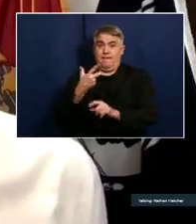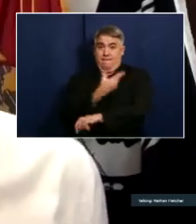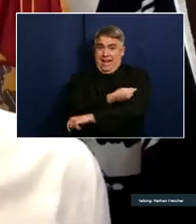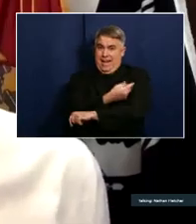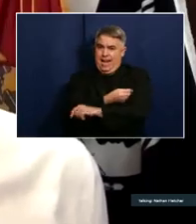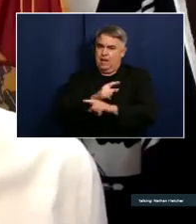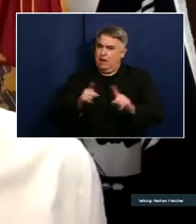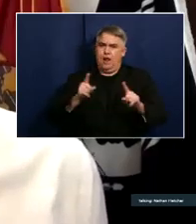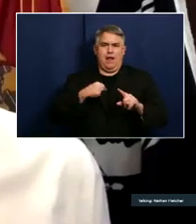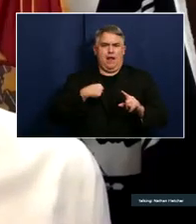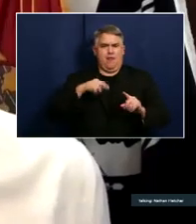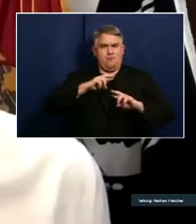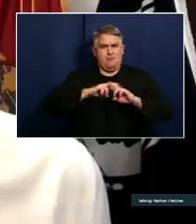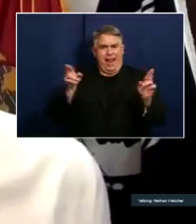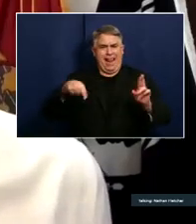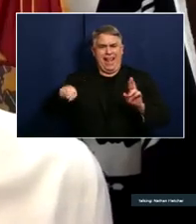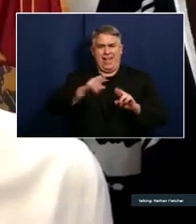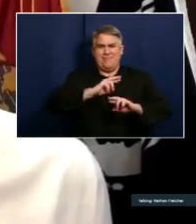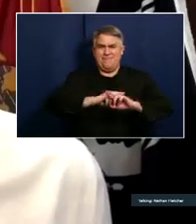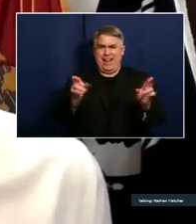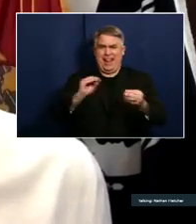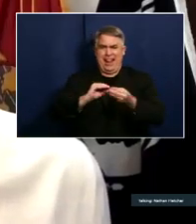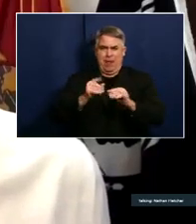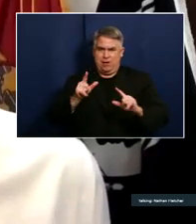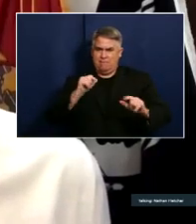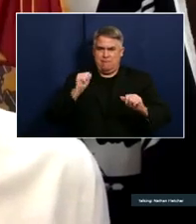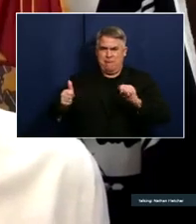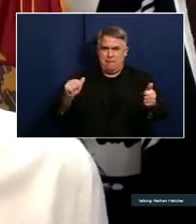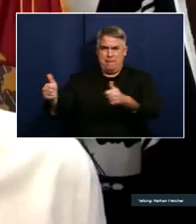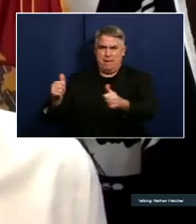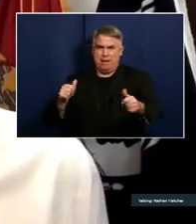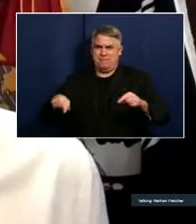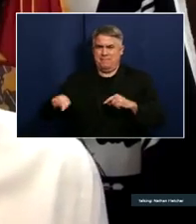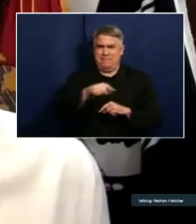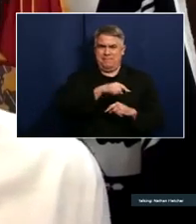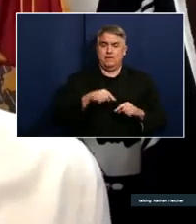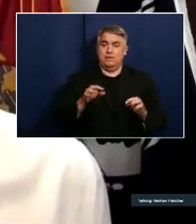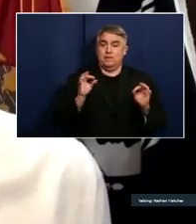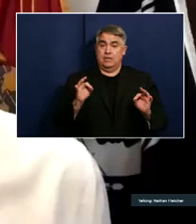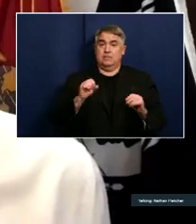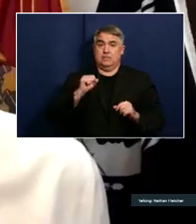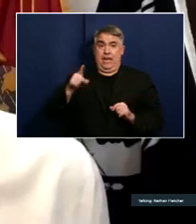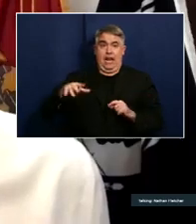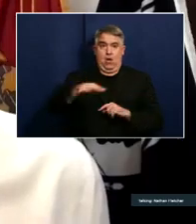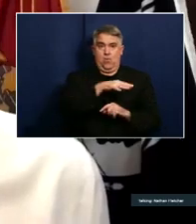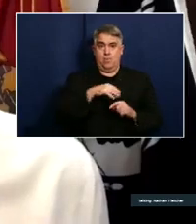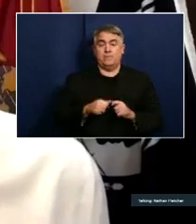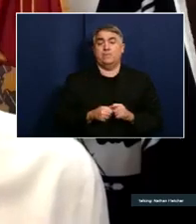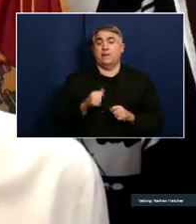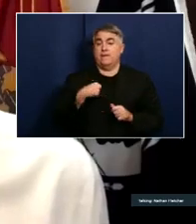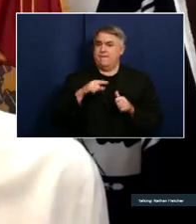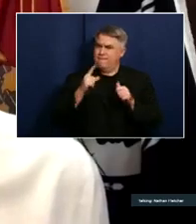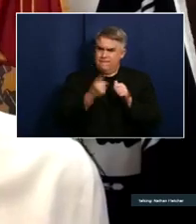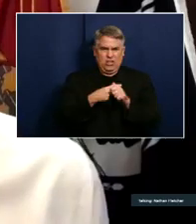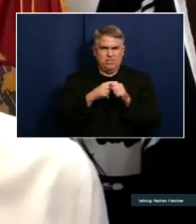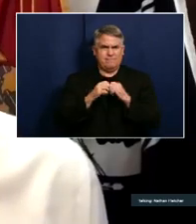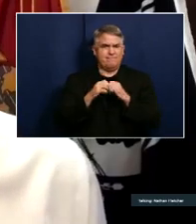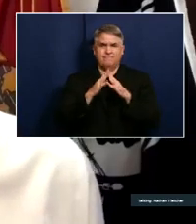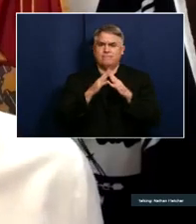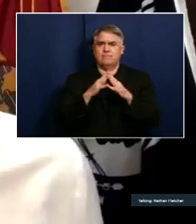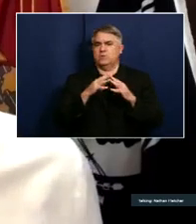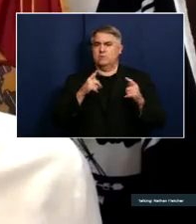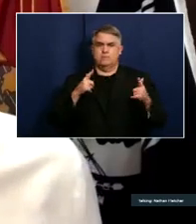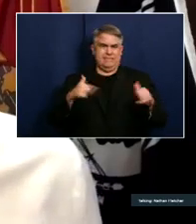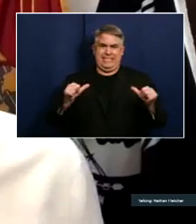to administer significantly more. But in San Diego, we stood up the first vaccination superstation at Petco Park. We were pleased to